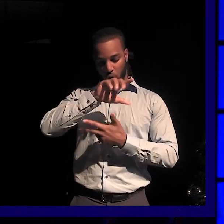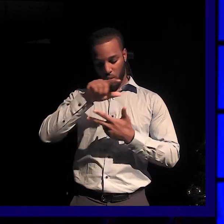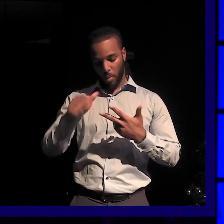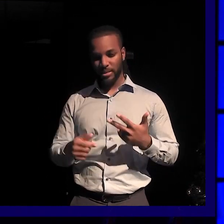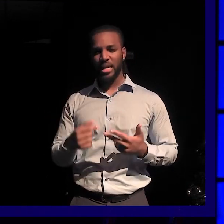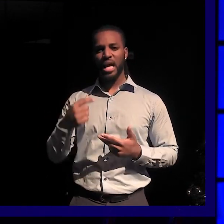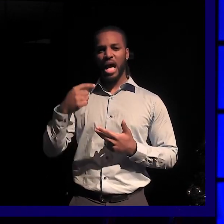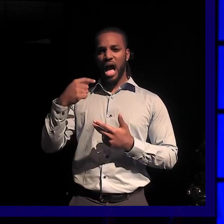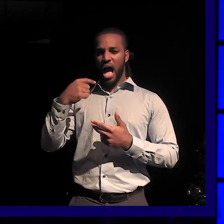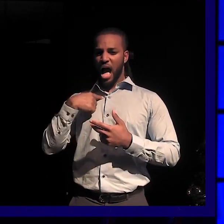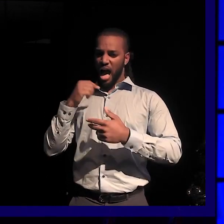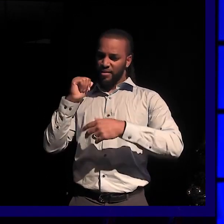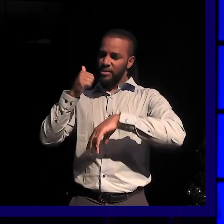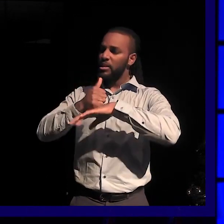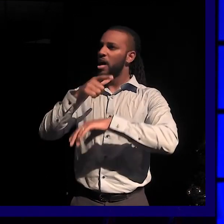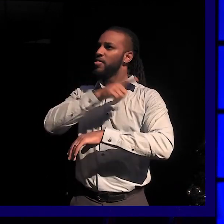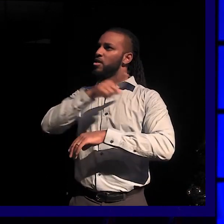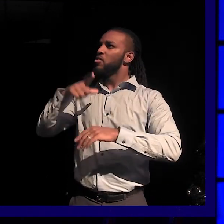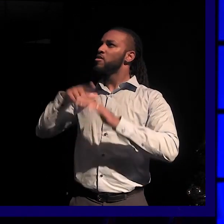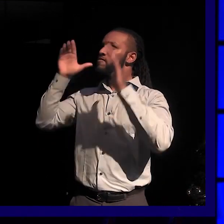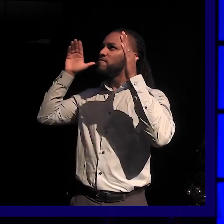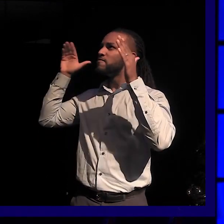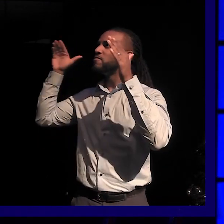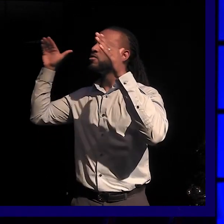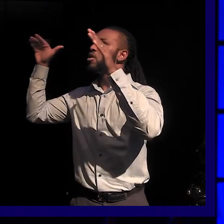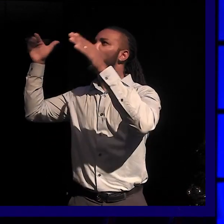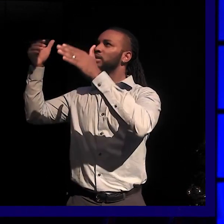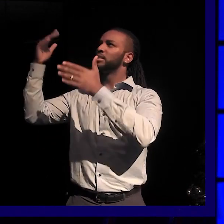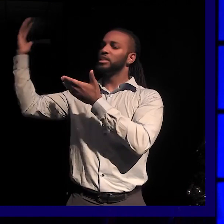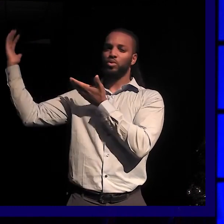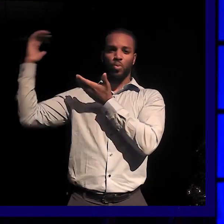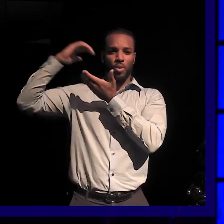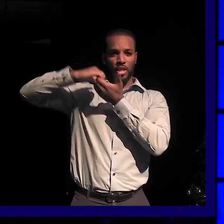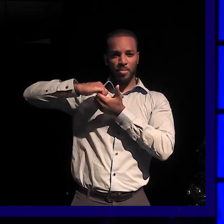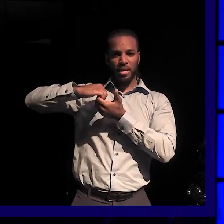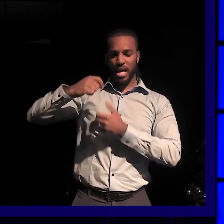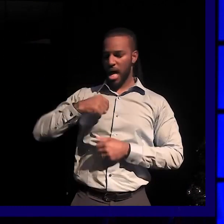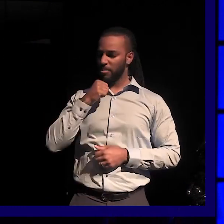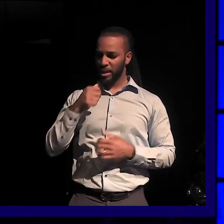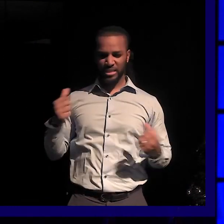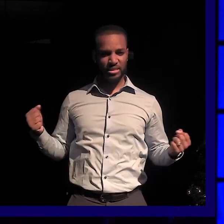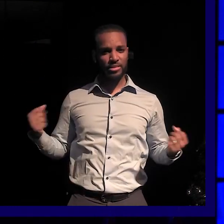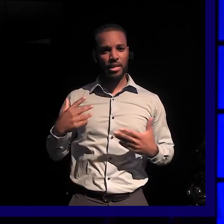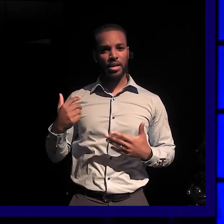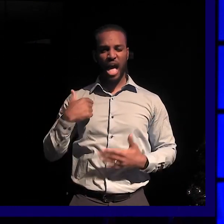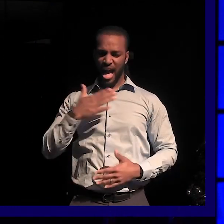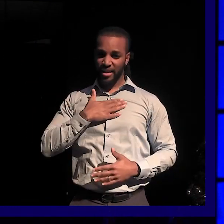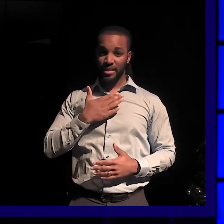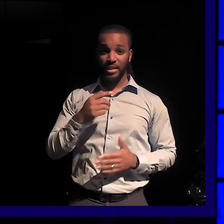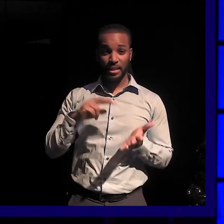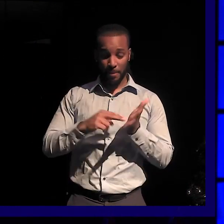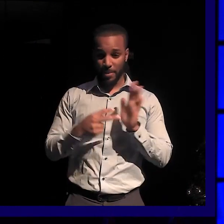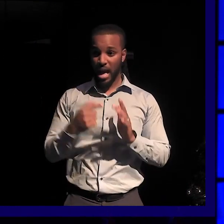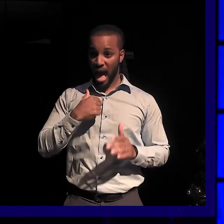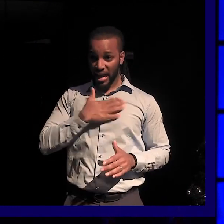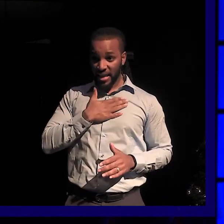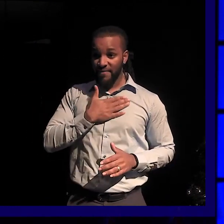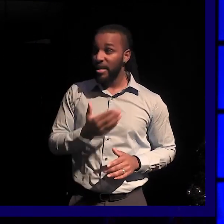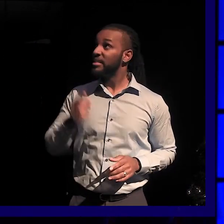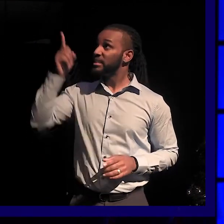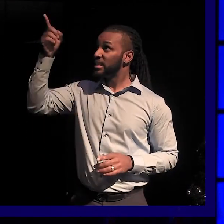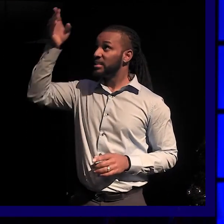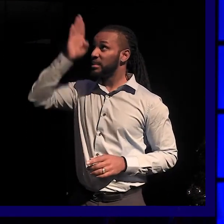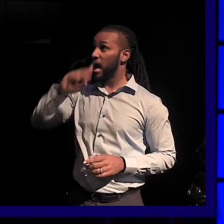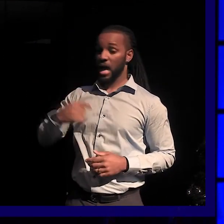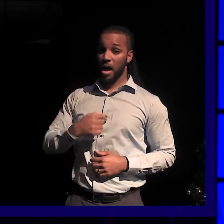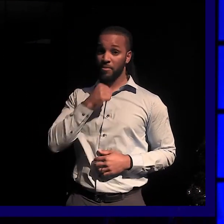says, I've set the Lord always before me. Because He is at my right hand, I shall not be shaken. I confess, he's saying, I confess God's God, I'm not.